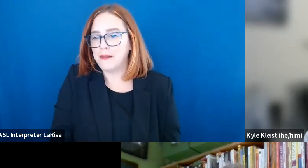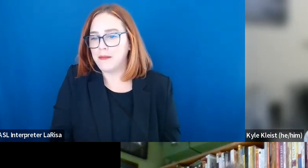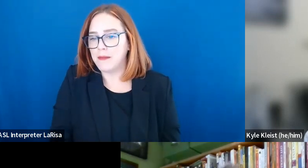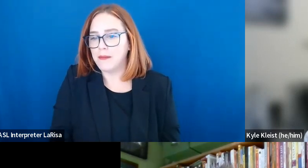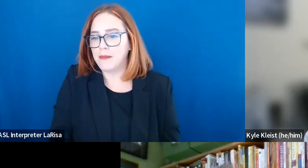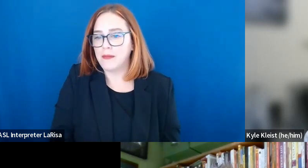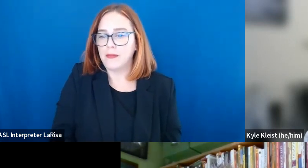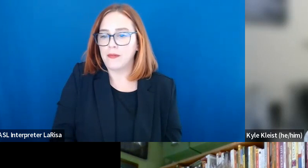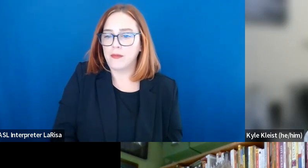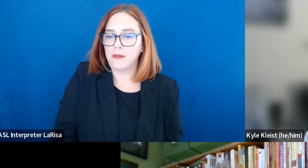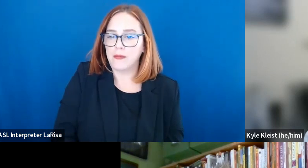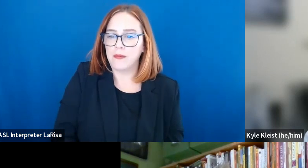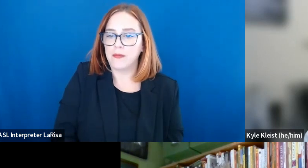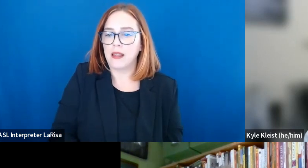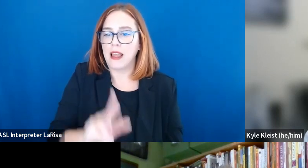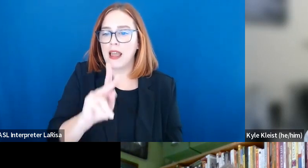that's cool.